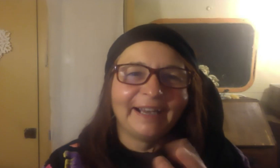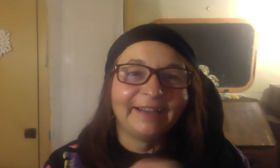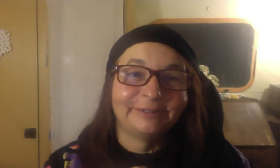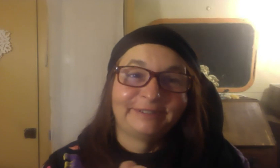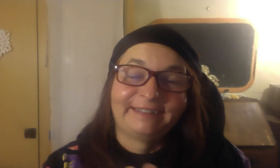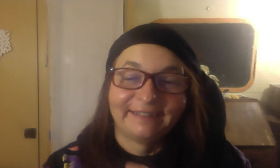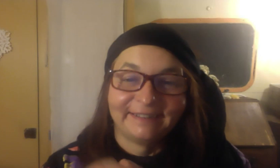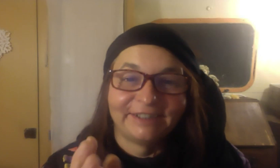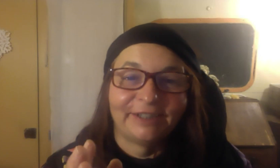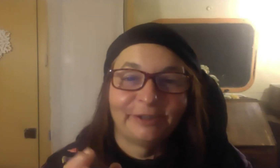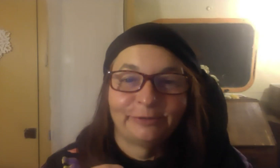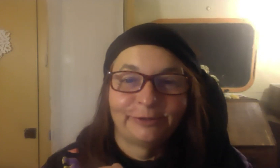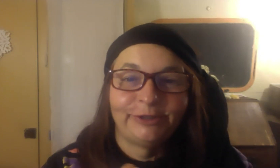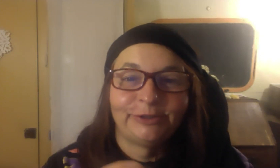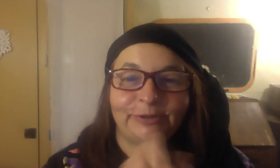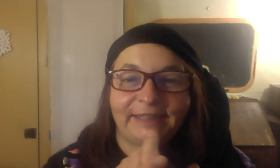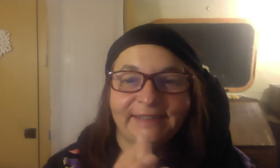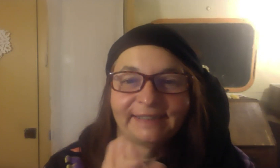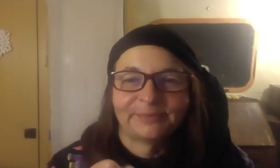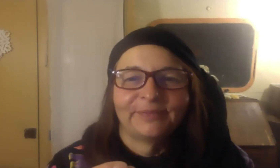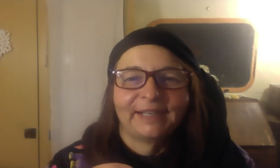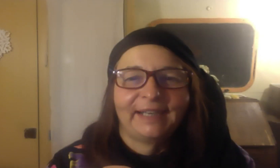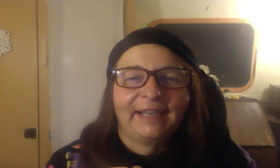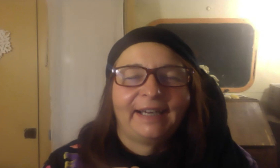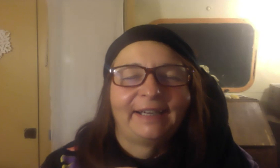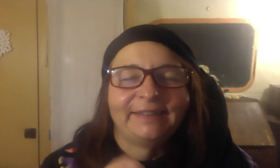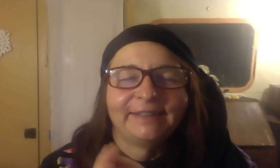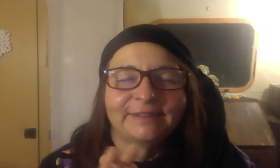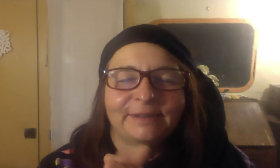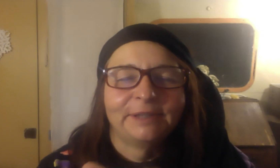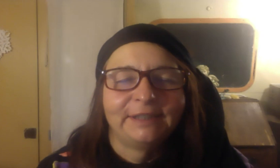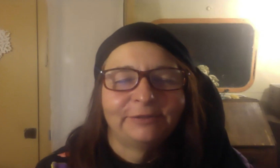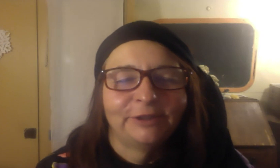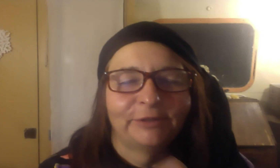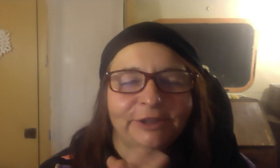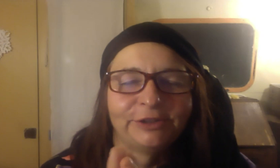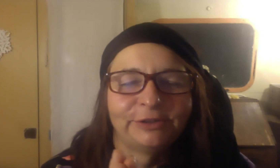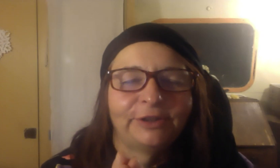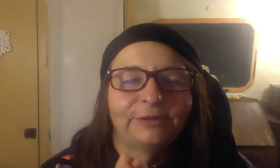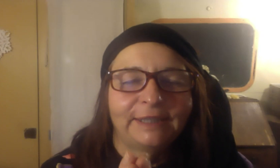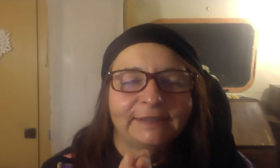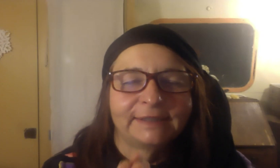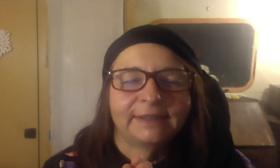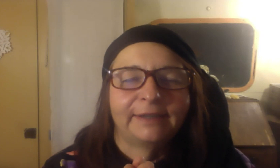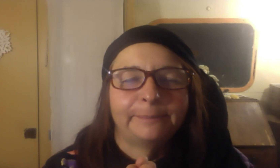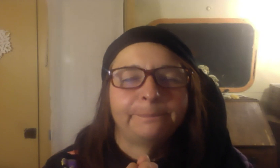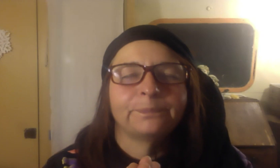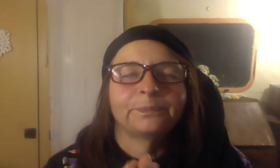Okay, I have a channeling for you too, Anissa. There's something they really want you to know